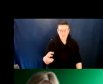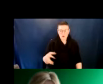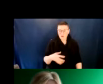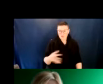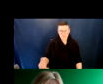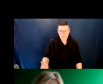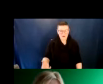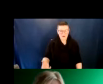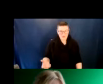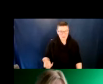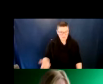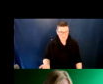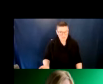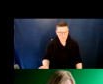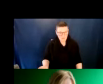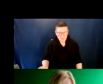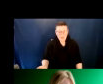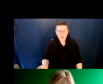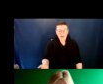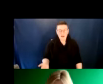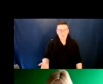that we all can share and relate to.